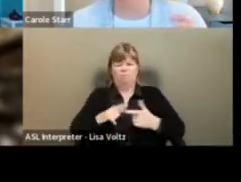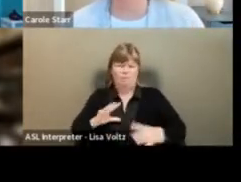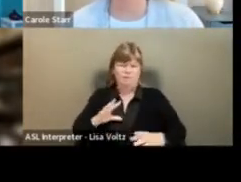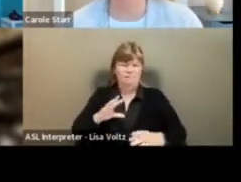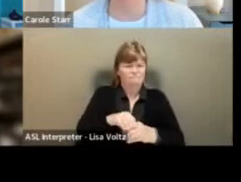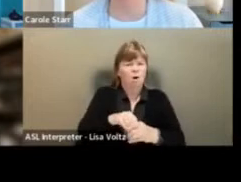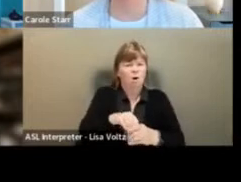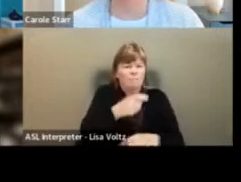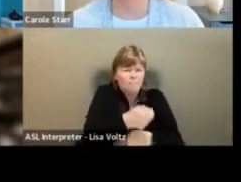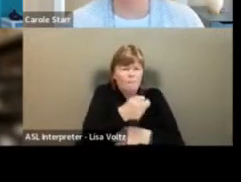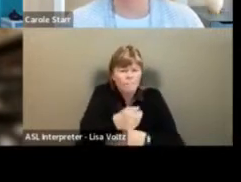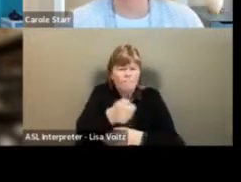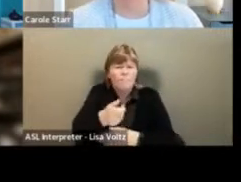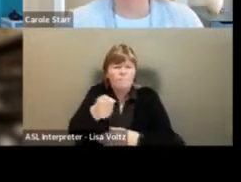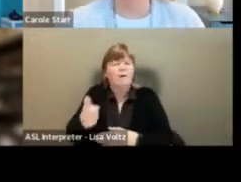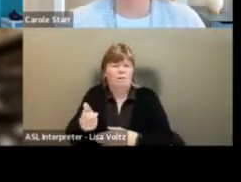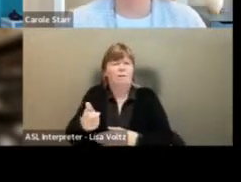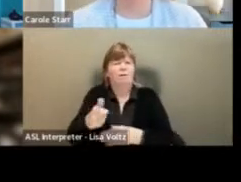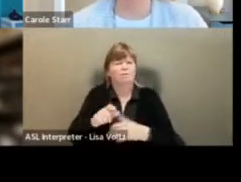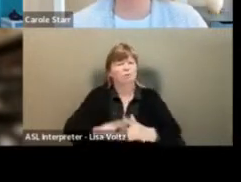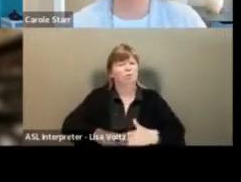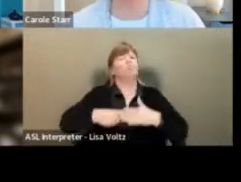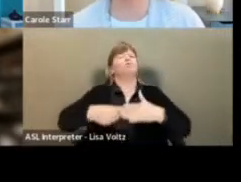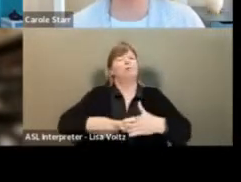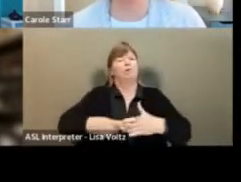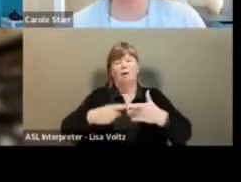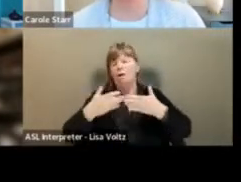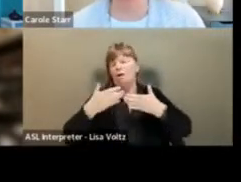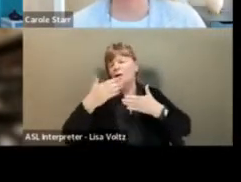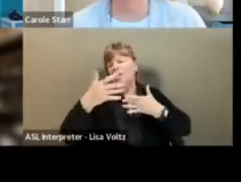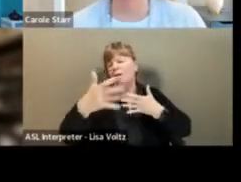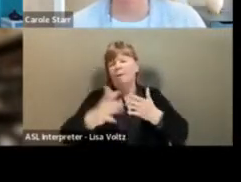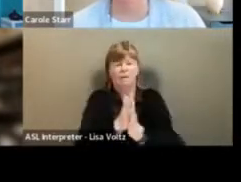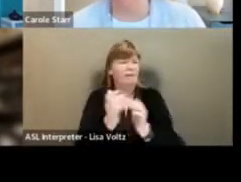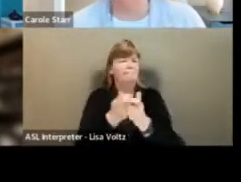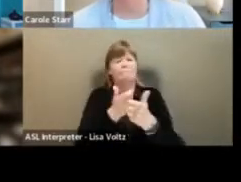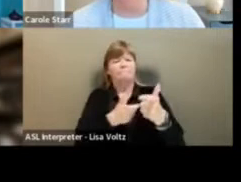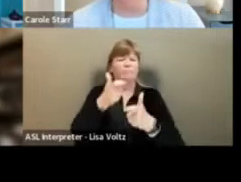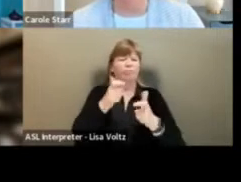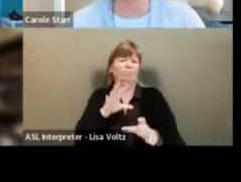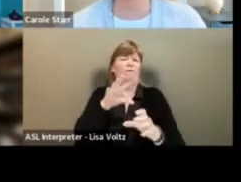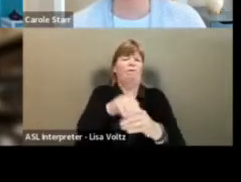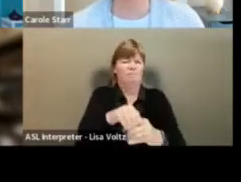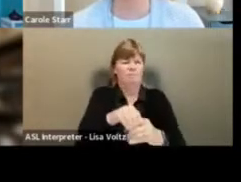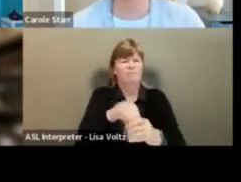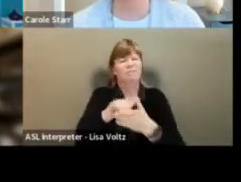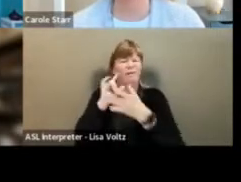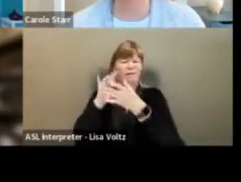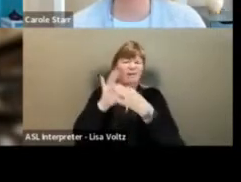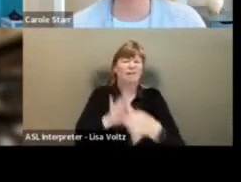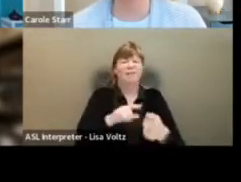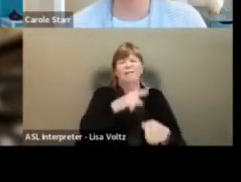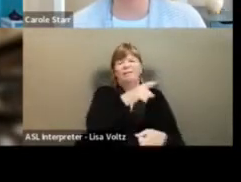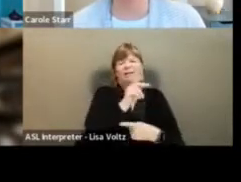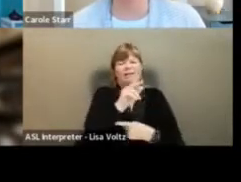in those small things, kind of as a platform to eventually growing into bigger things. And that kind of relates to what Kelly was saying about